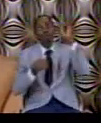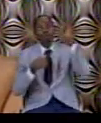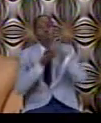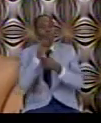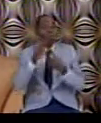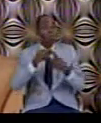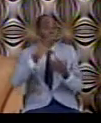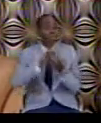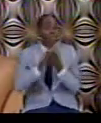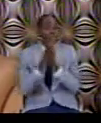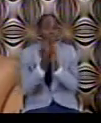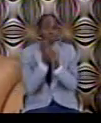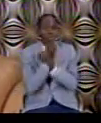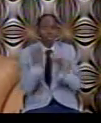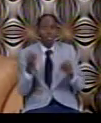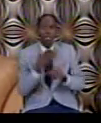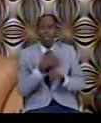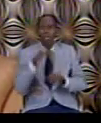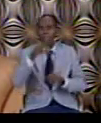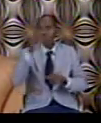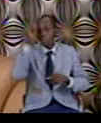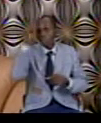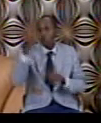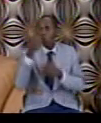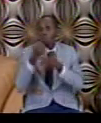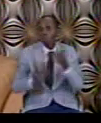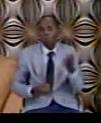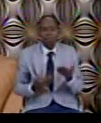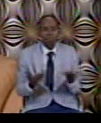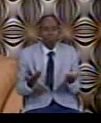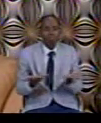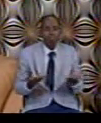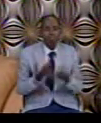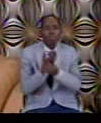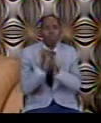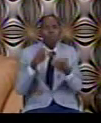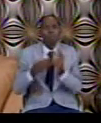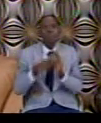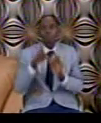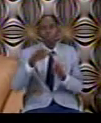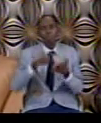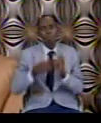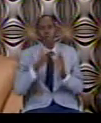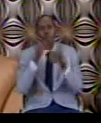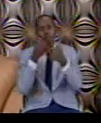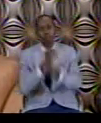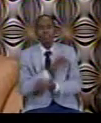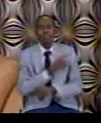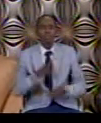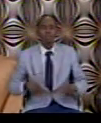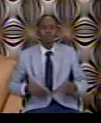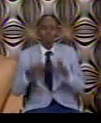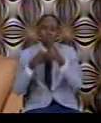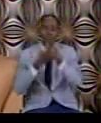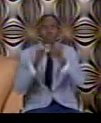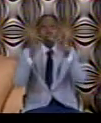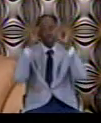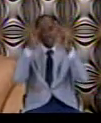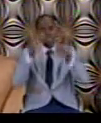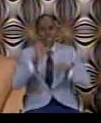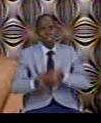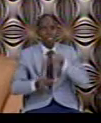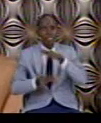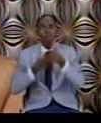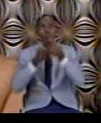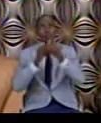if you get saved and you understand what salvation means, it means you are following the Lord. You are following his steps. You are following his life.